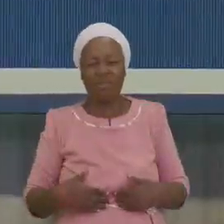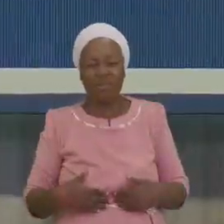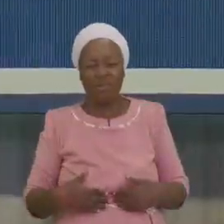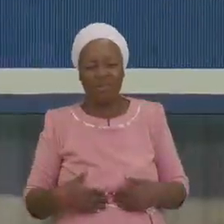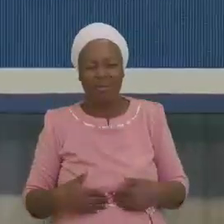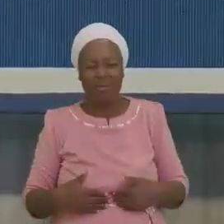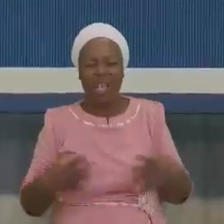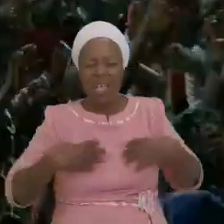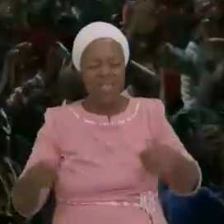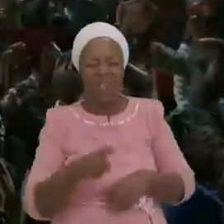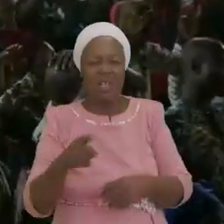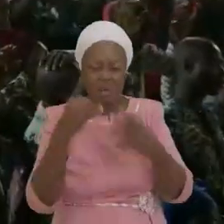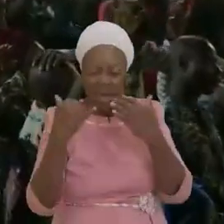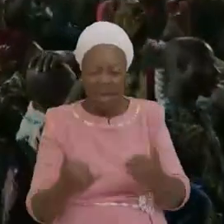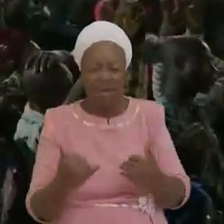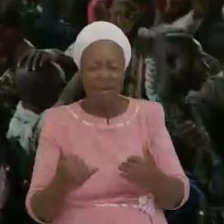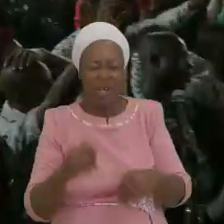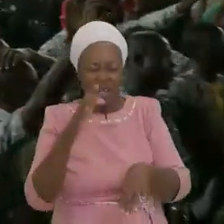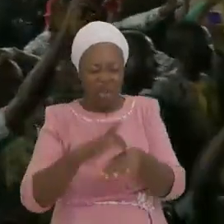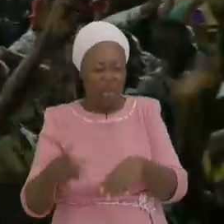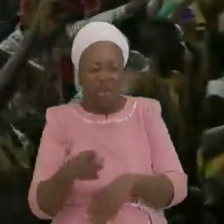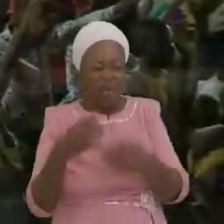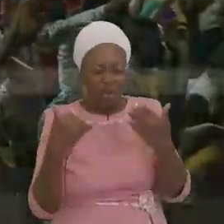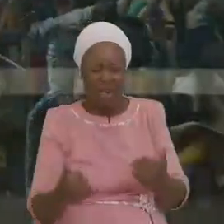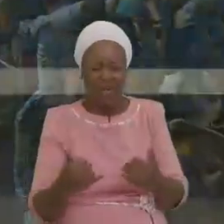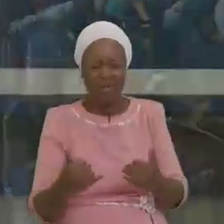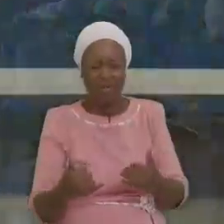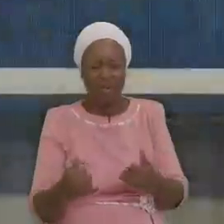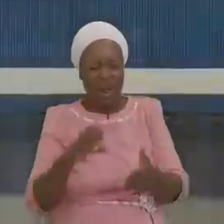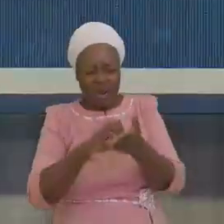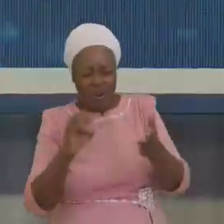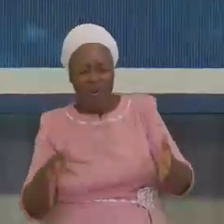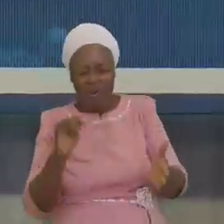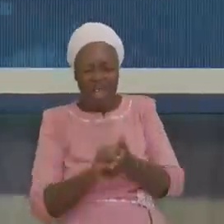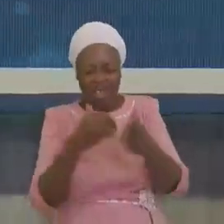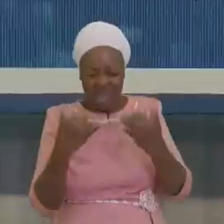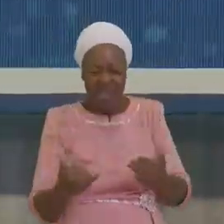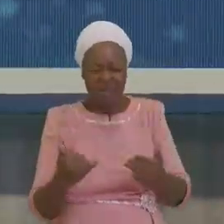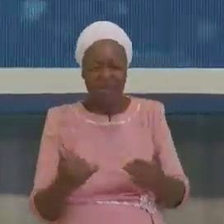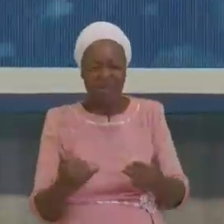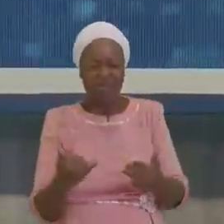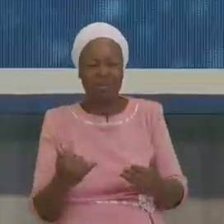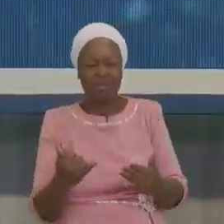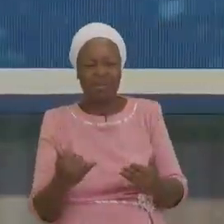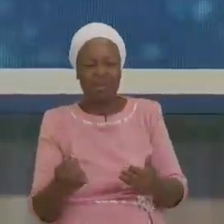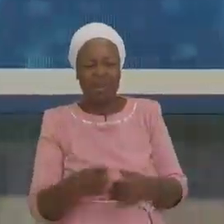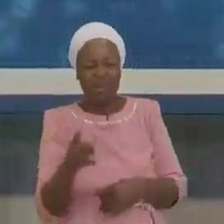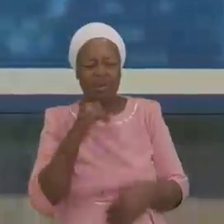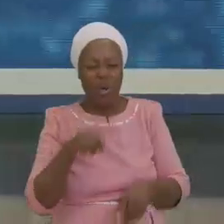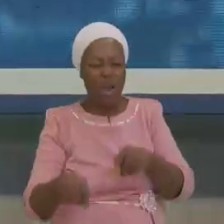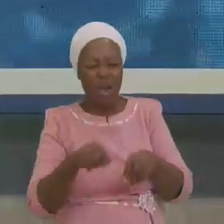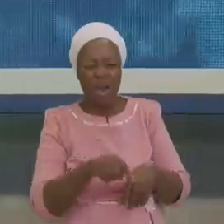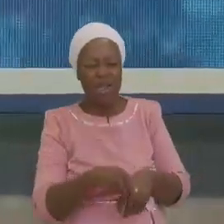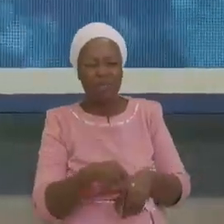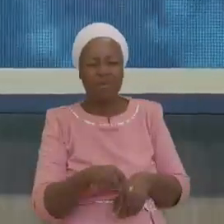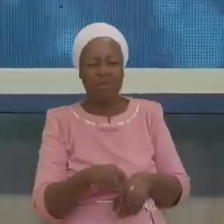heal them now. Touch them now. Remove that now. Those who are lame, rise up